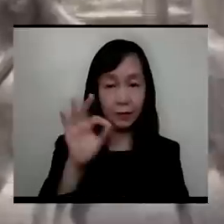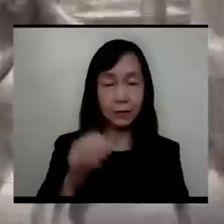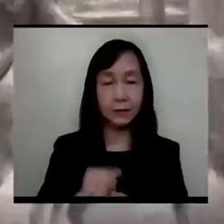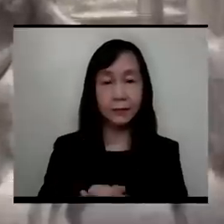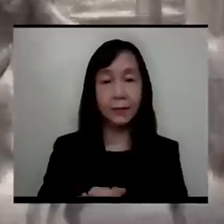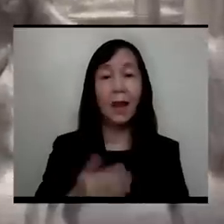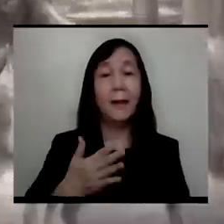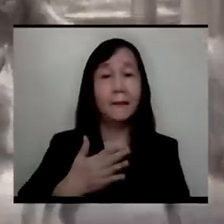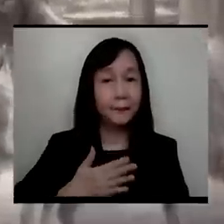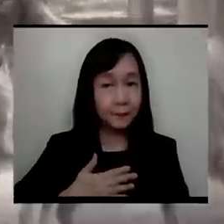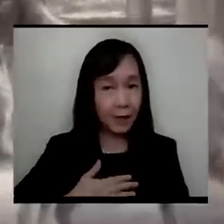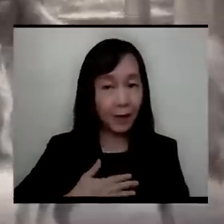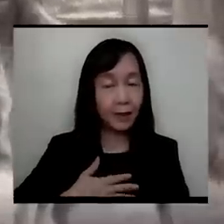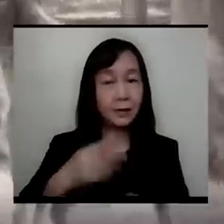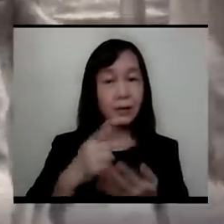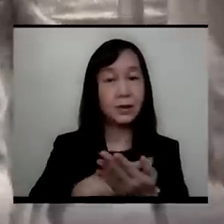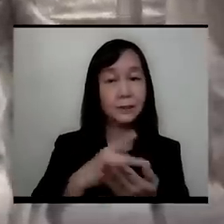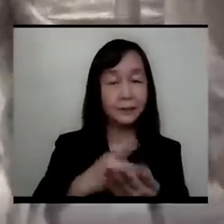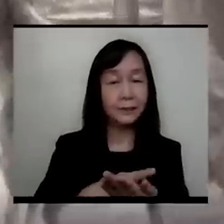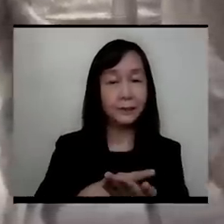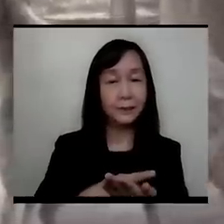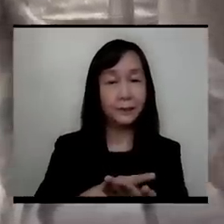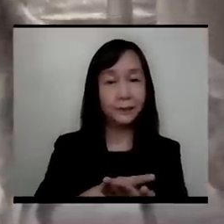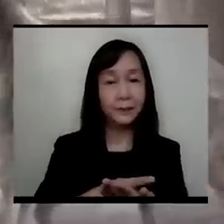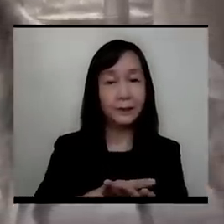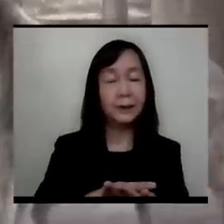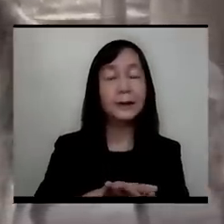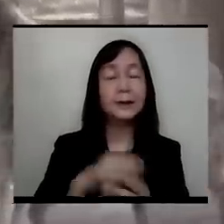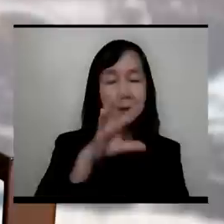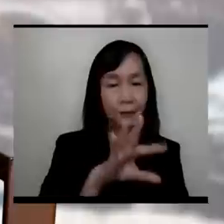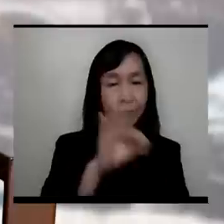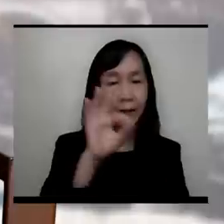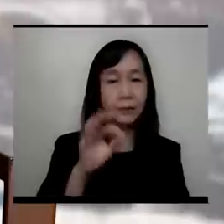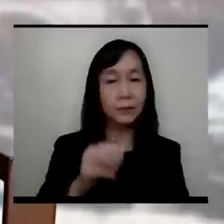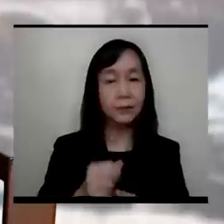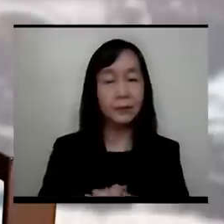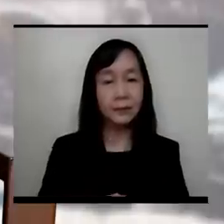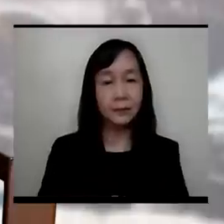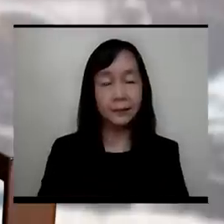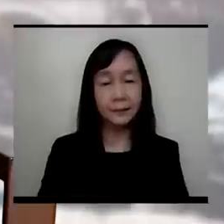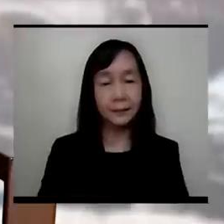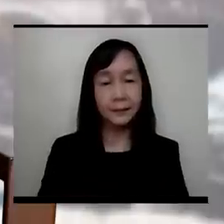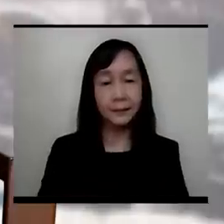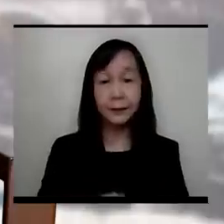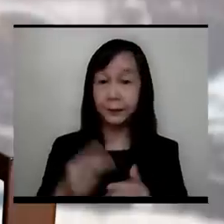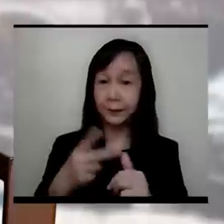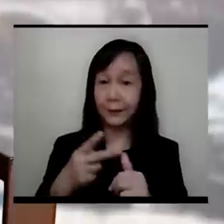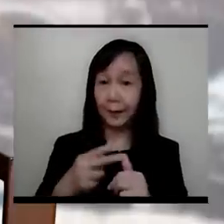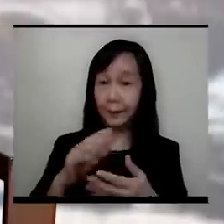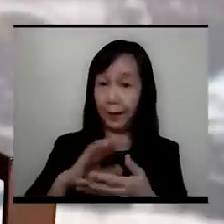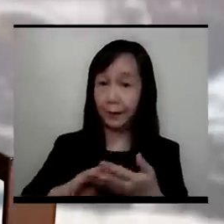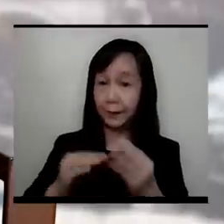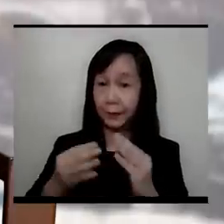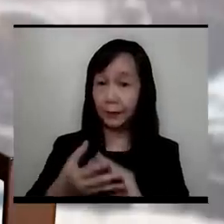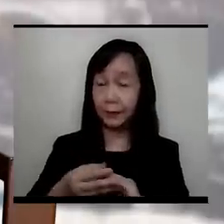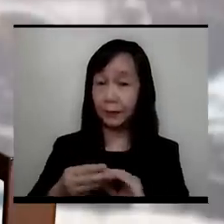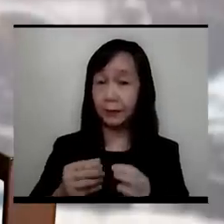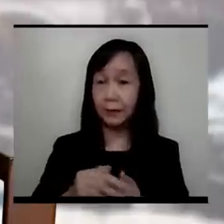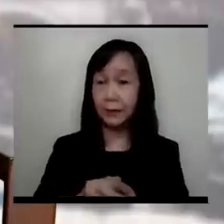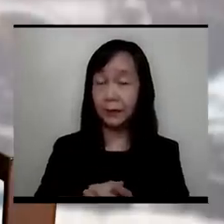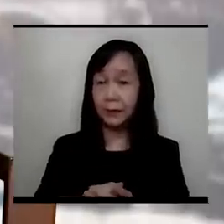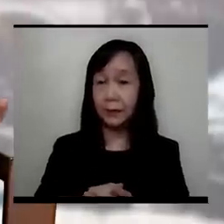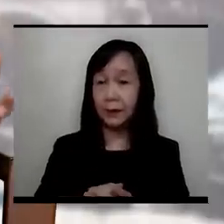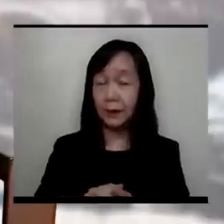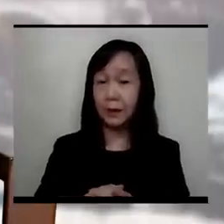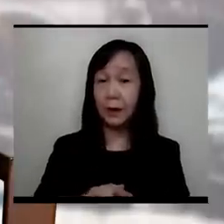My sheep Sheep Has been found The second parable The woman